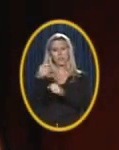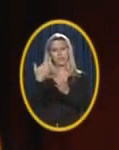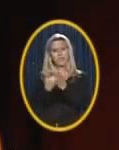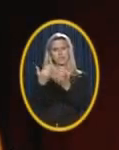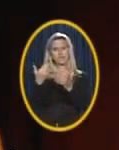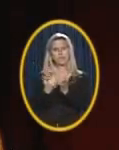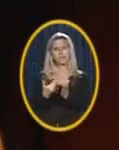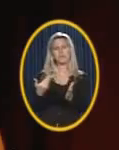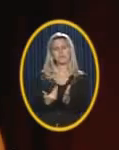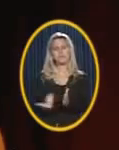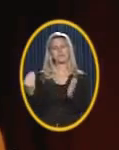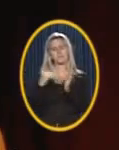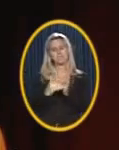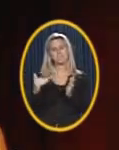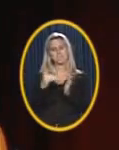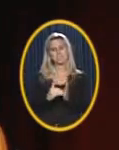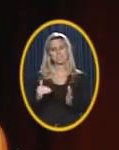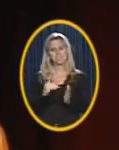and time again.